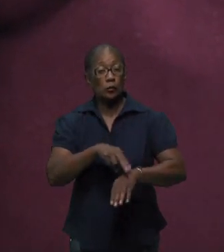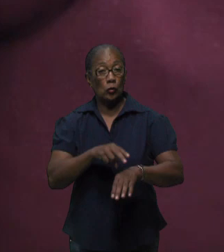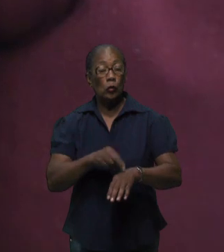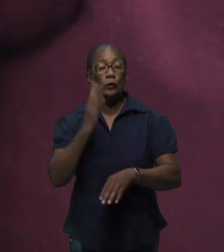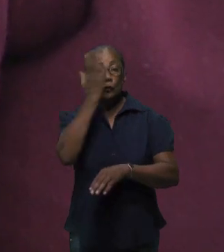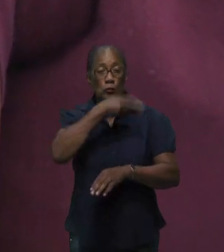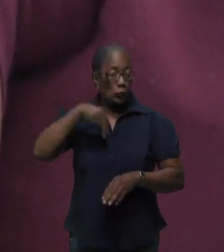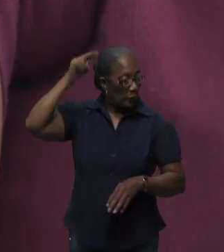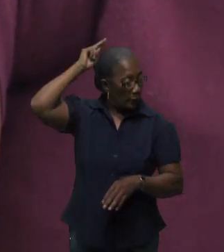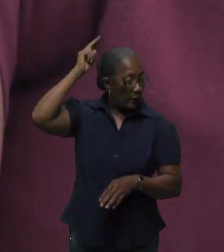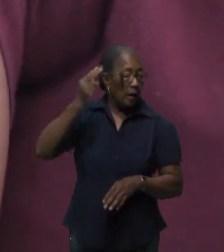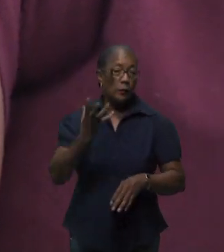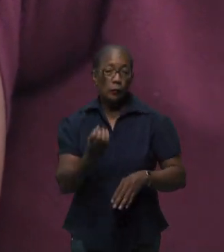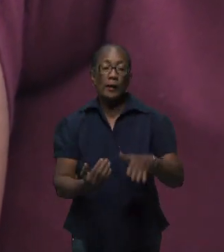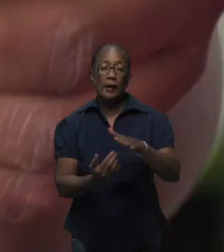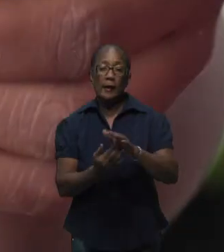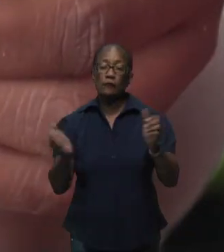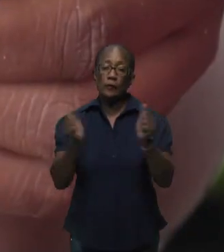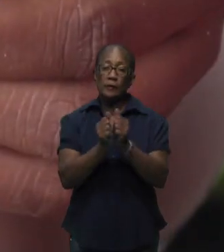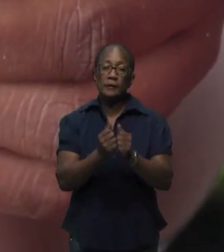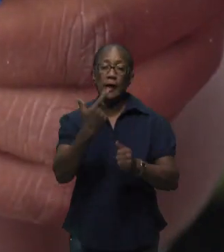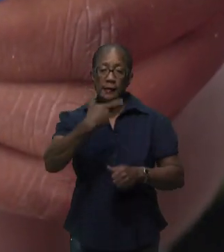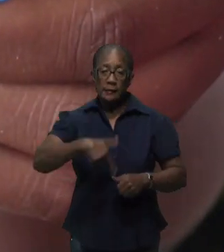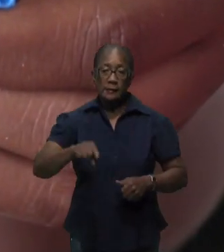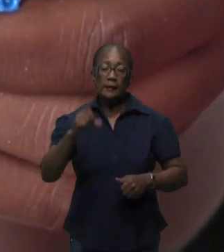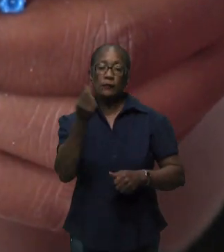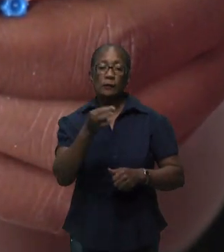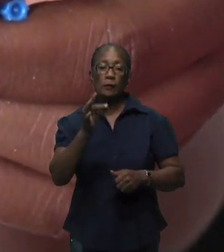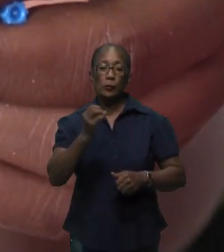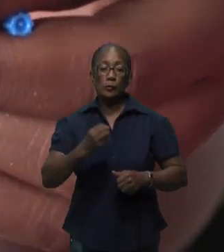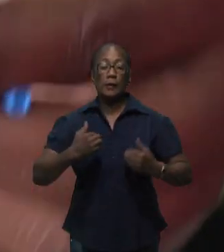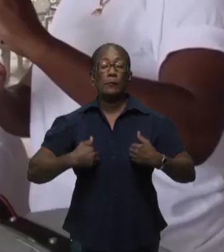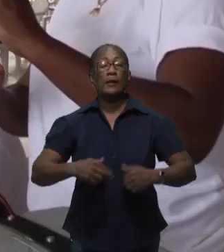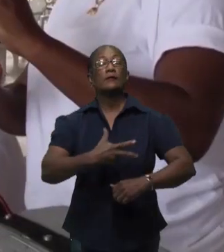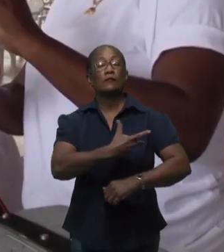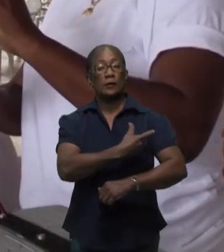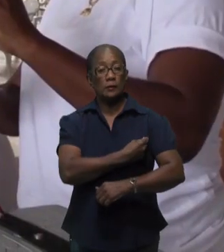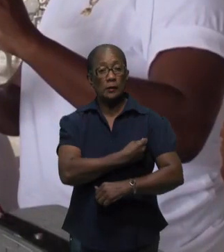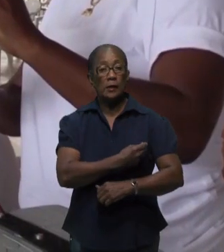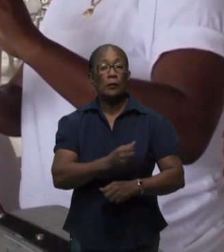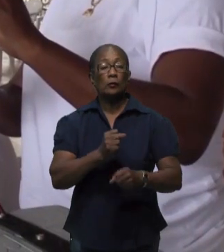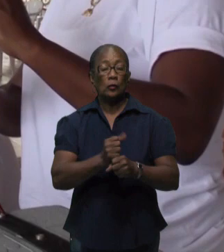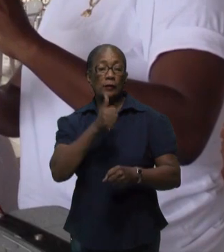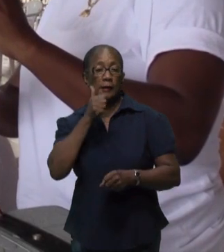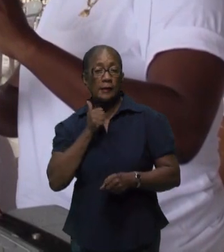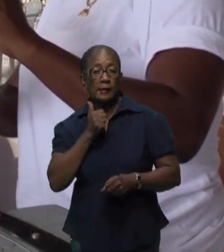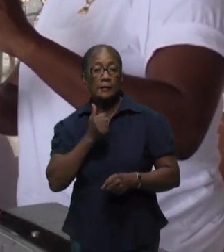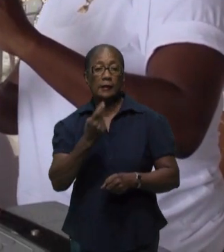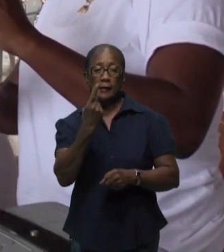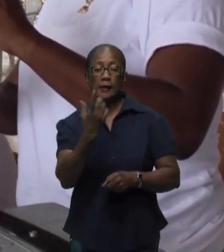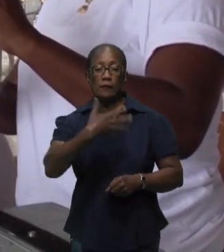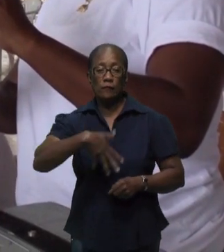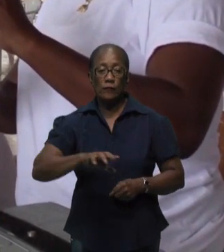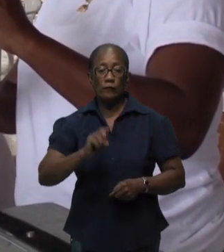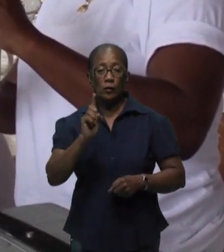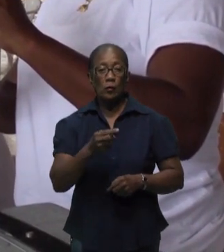Suriname aims to have more than 70% vaccinated by the end of the year. Until yesterday, more than